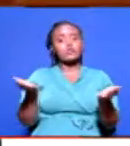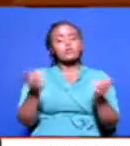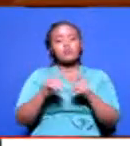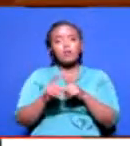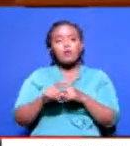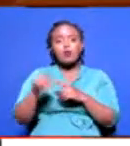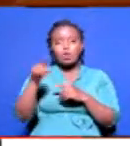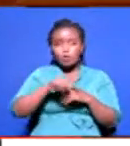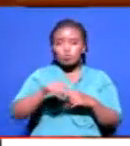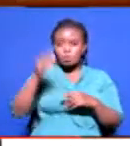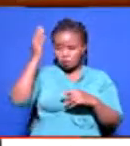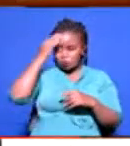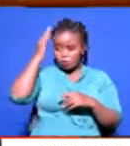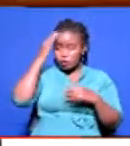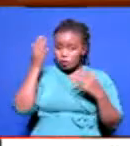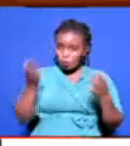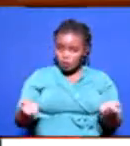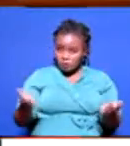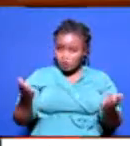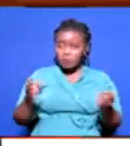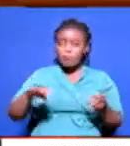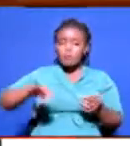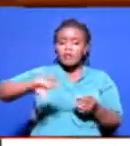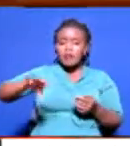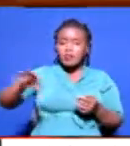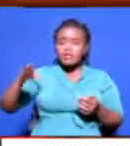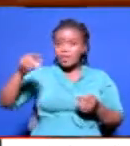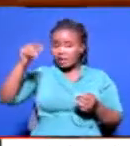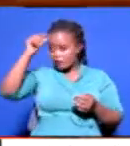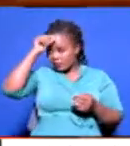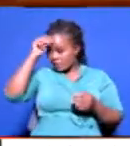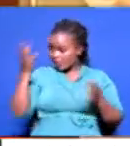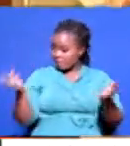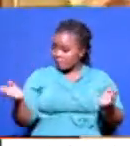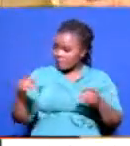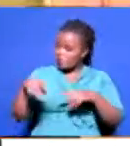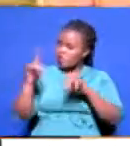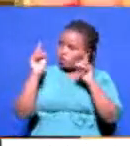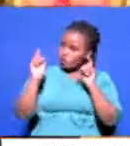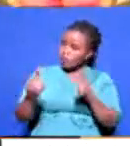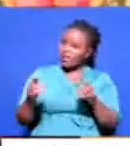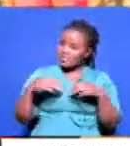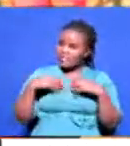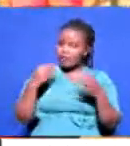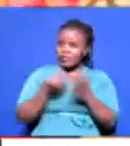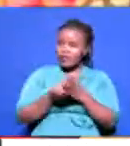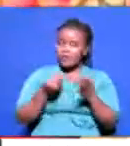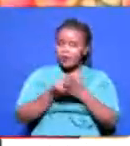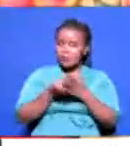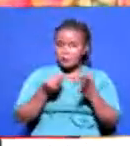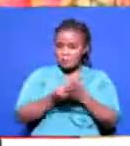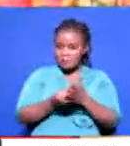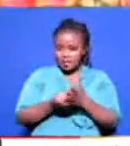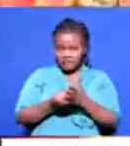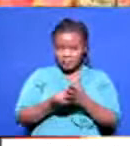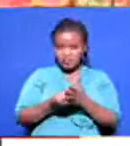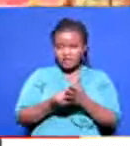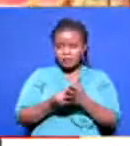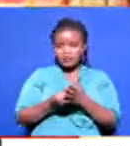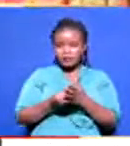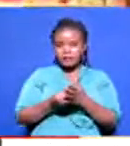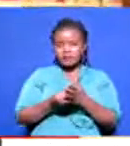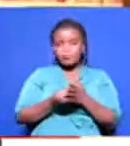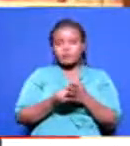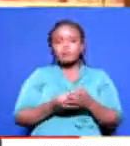I think as county governments, we know you have to have the resources in place. Nancy Okwari,